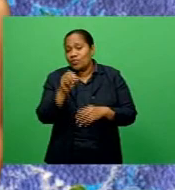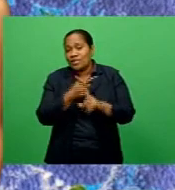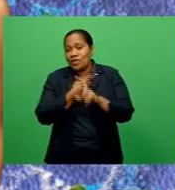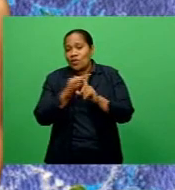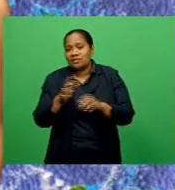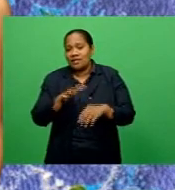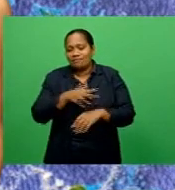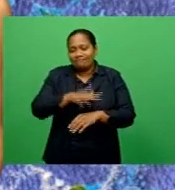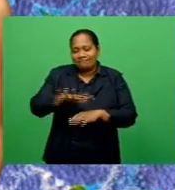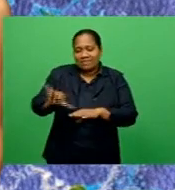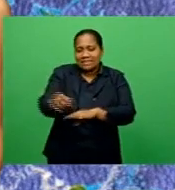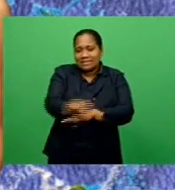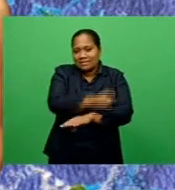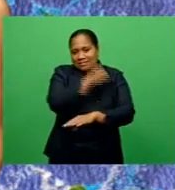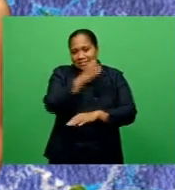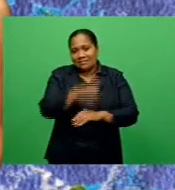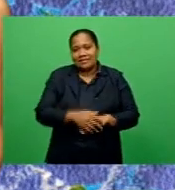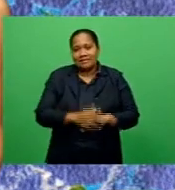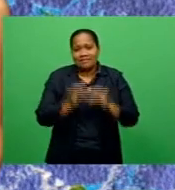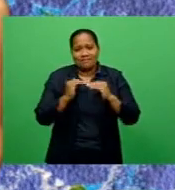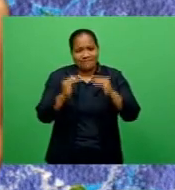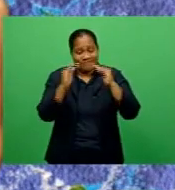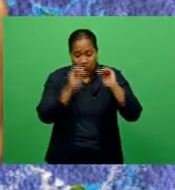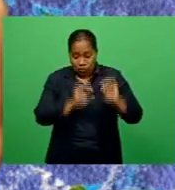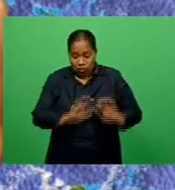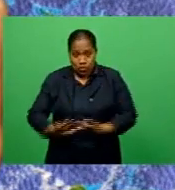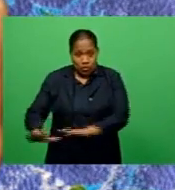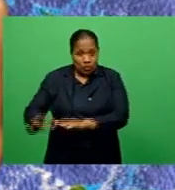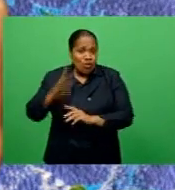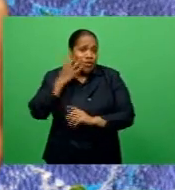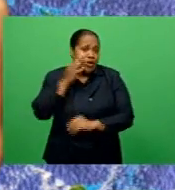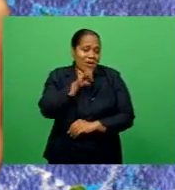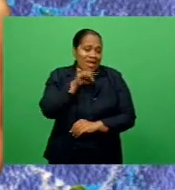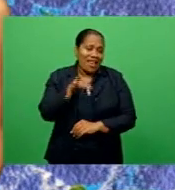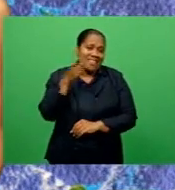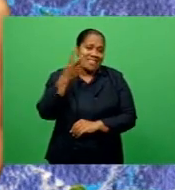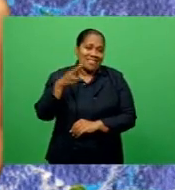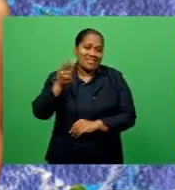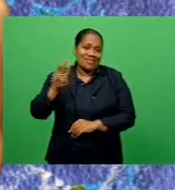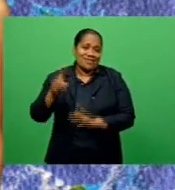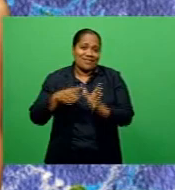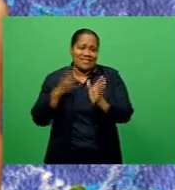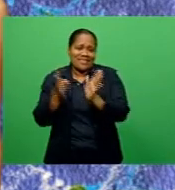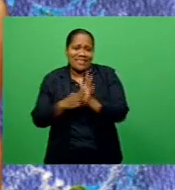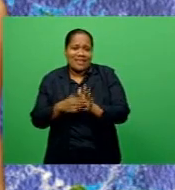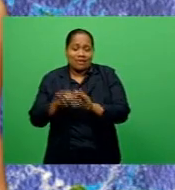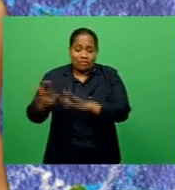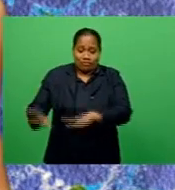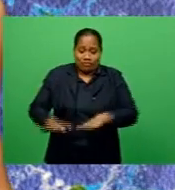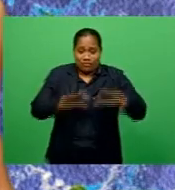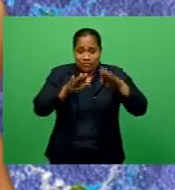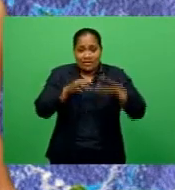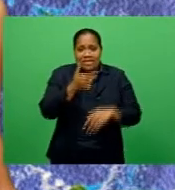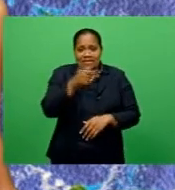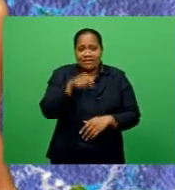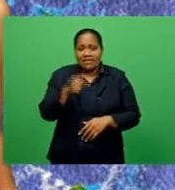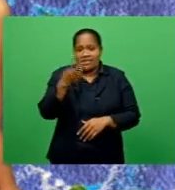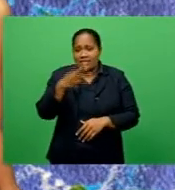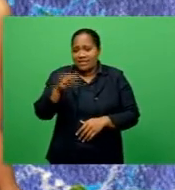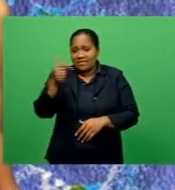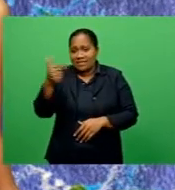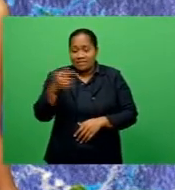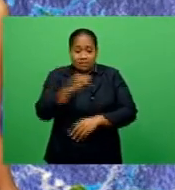seas. The next low tide is at 1:33 a.m. followed by high tide at 7:37 a.m. Sunrise